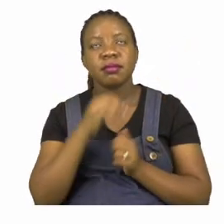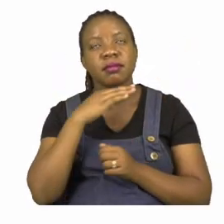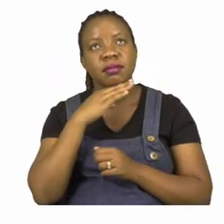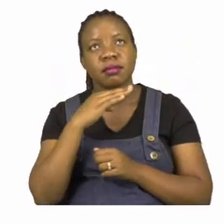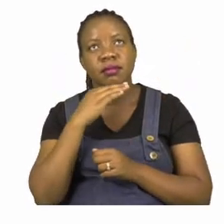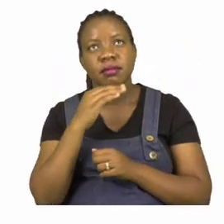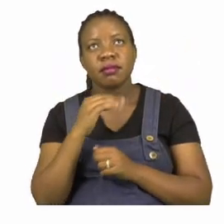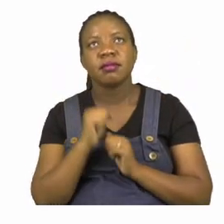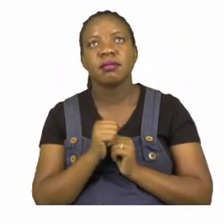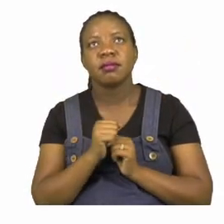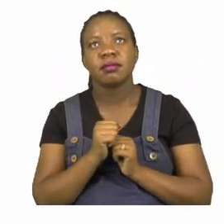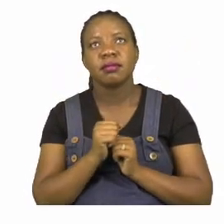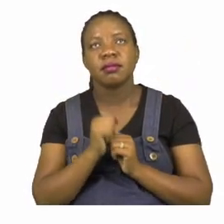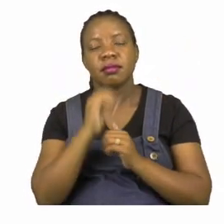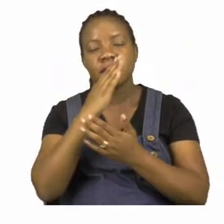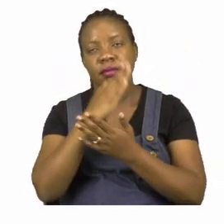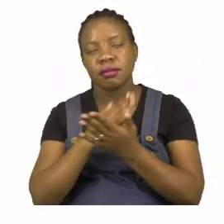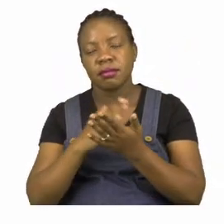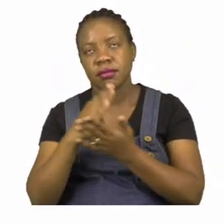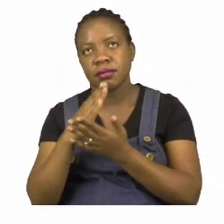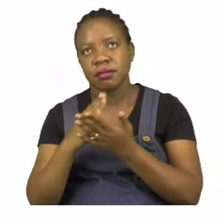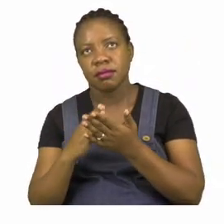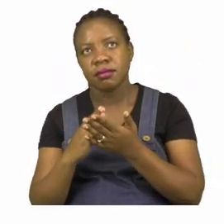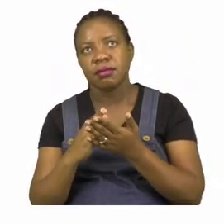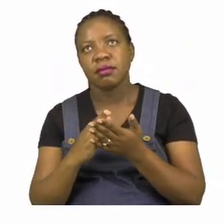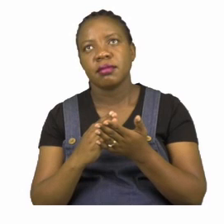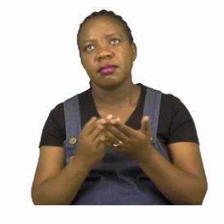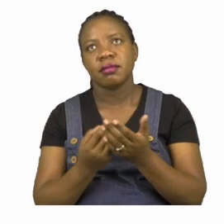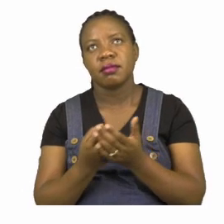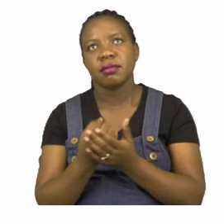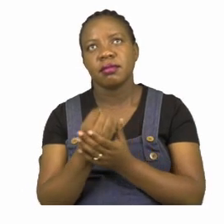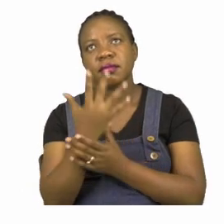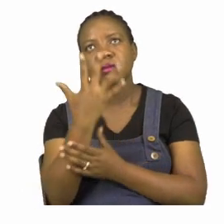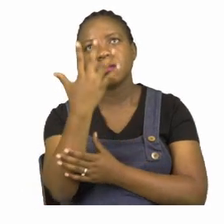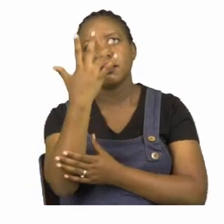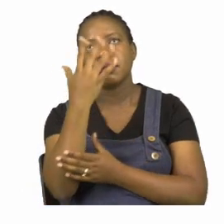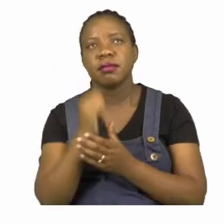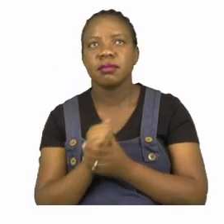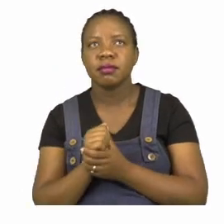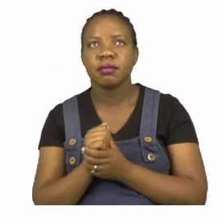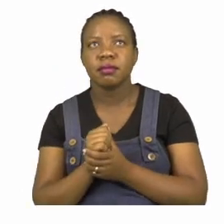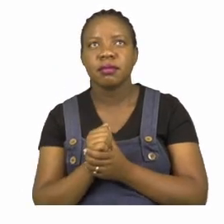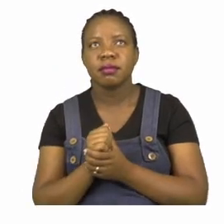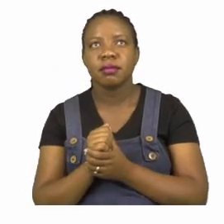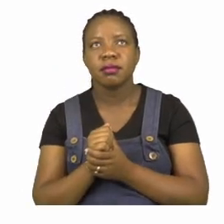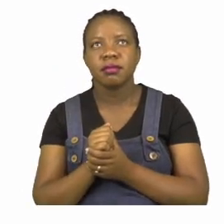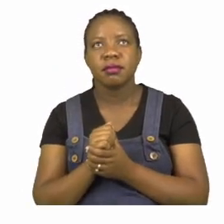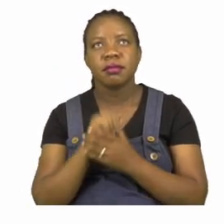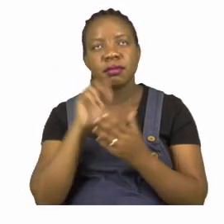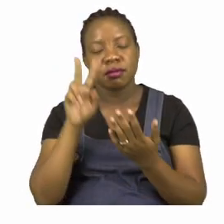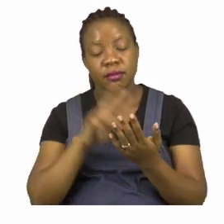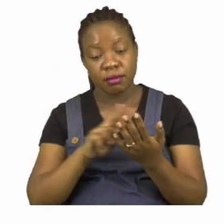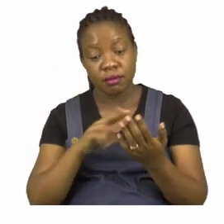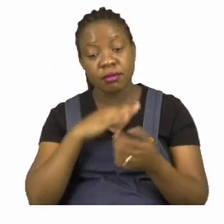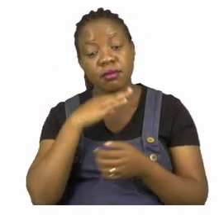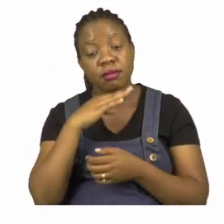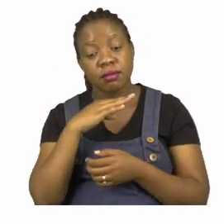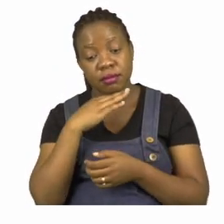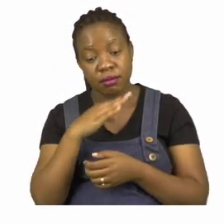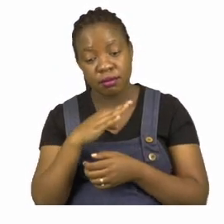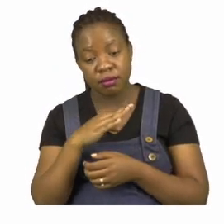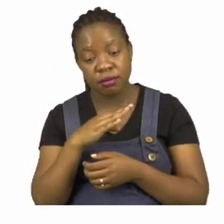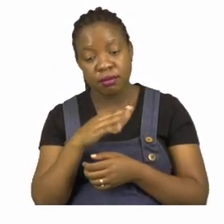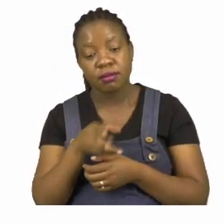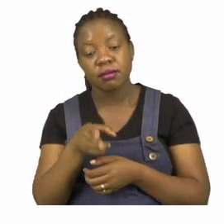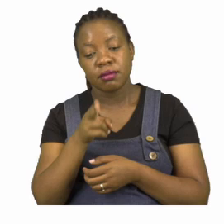Story on parts of a plant. Read the story below and answer